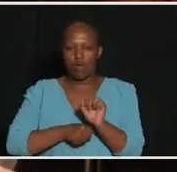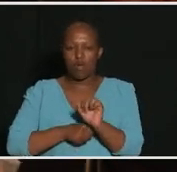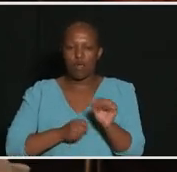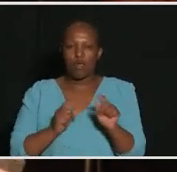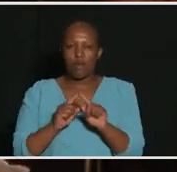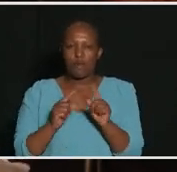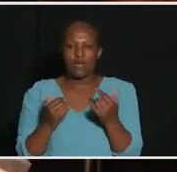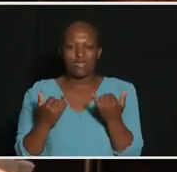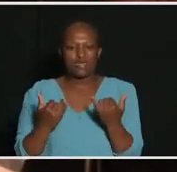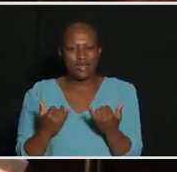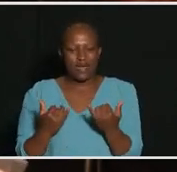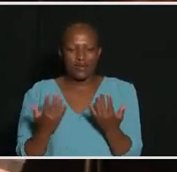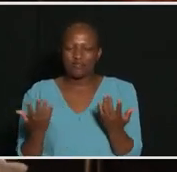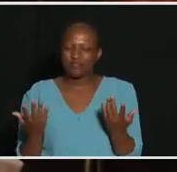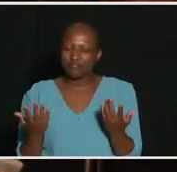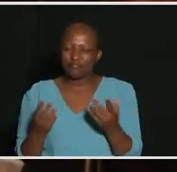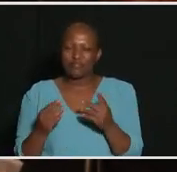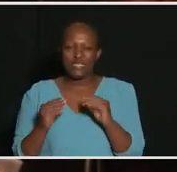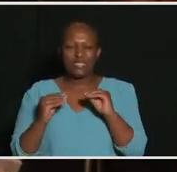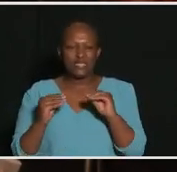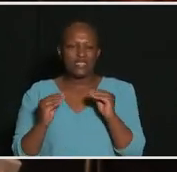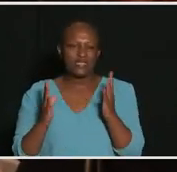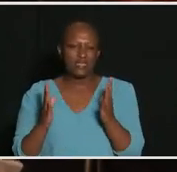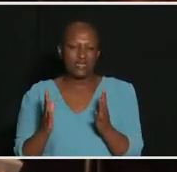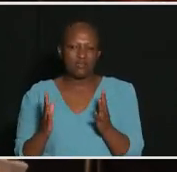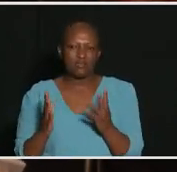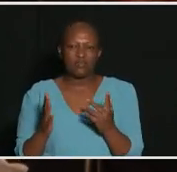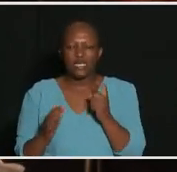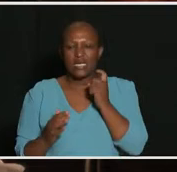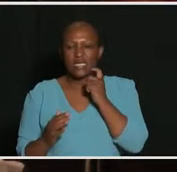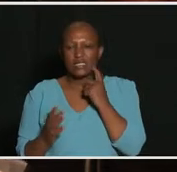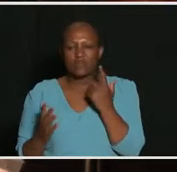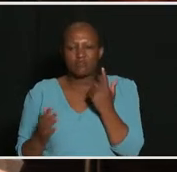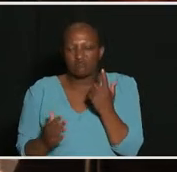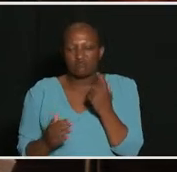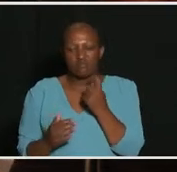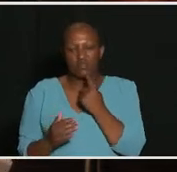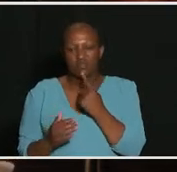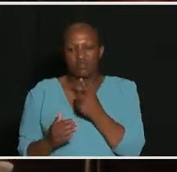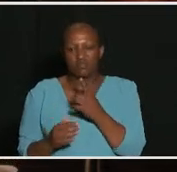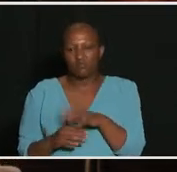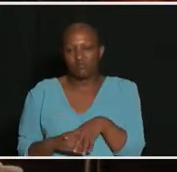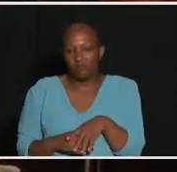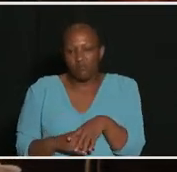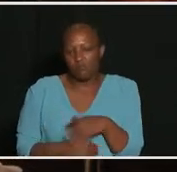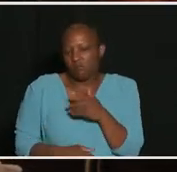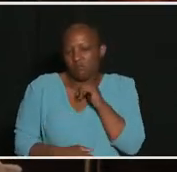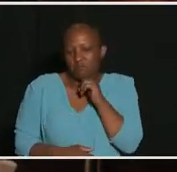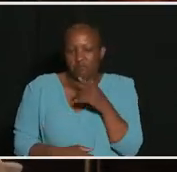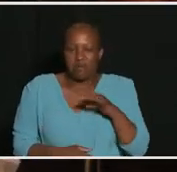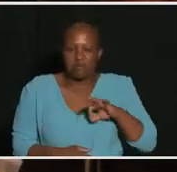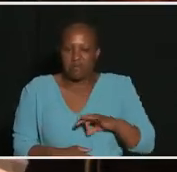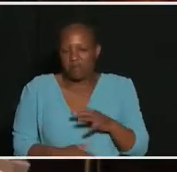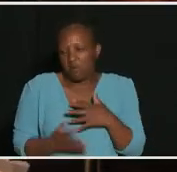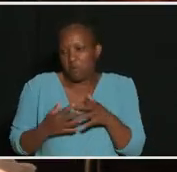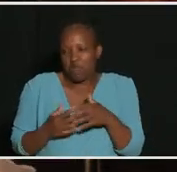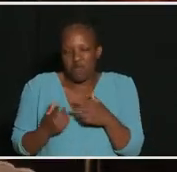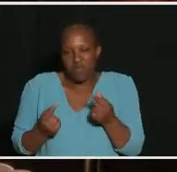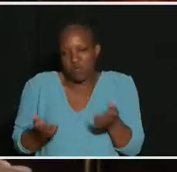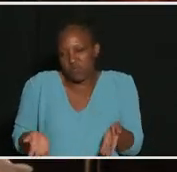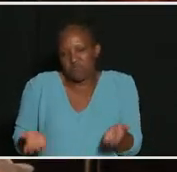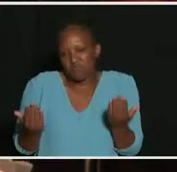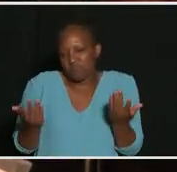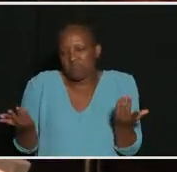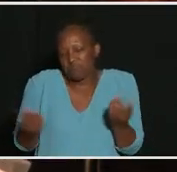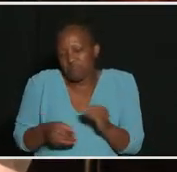unfortunately now an educator it's easy for them to say I get paid at the end of the month whatever you do that's